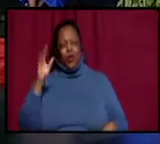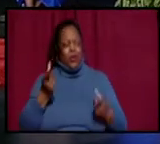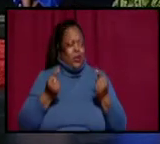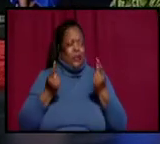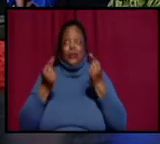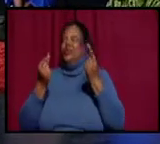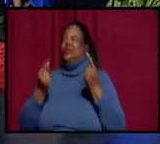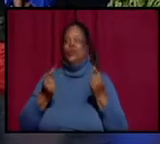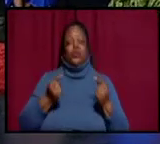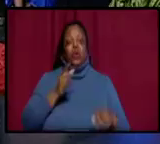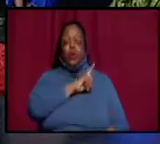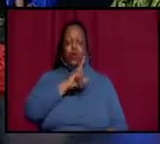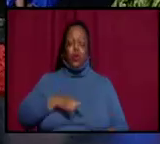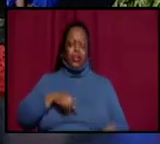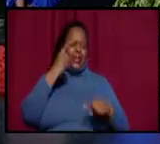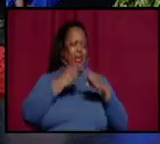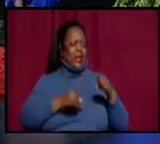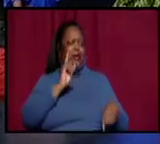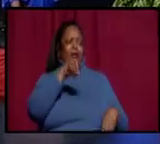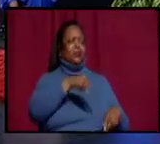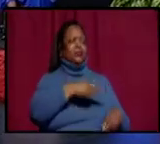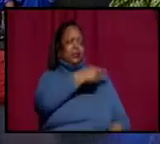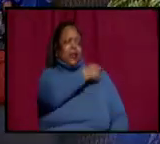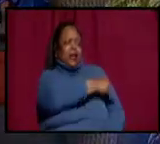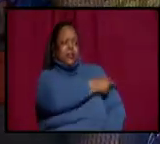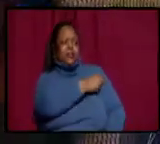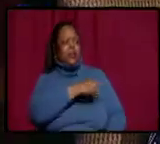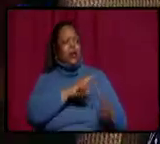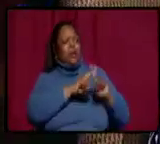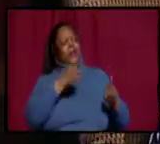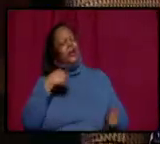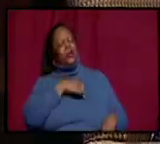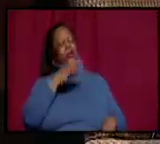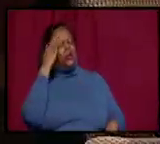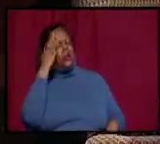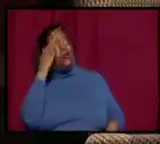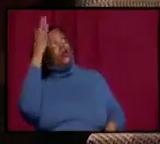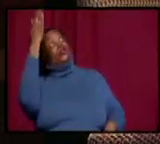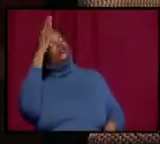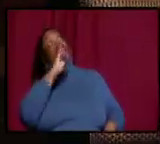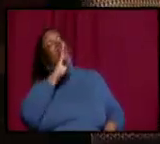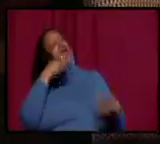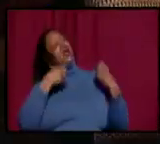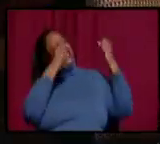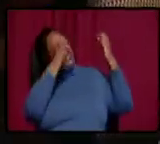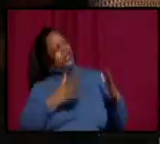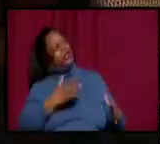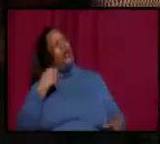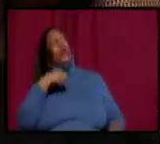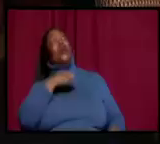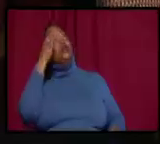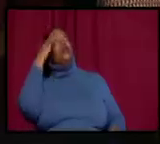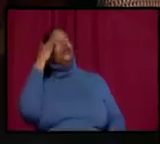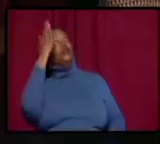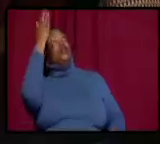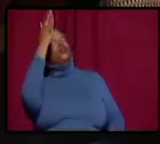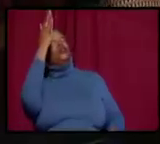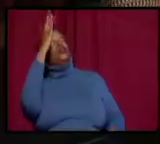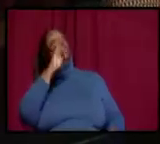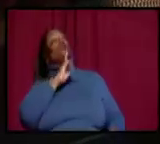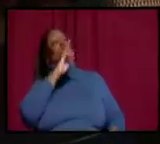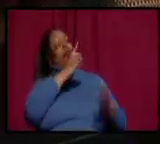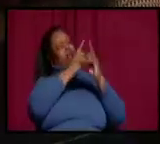to do. Lord, they can't get to the hospitals, but we know that you are a healer. We know that you are